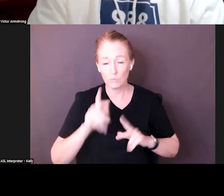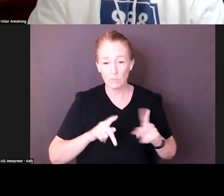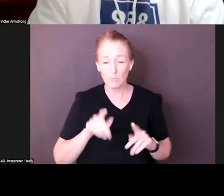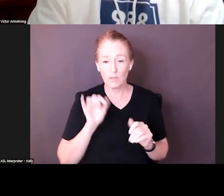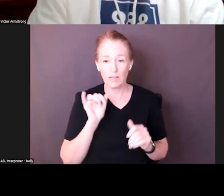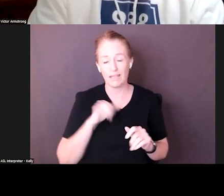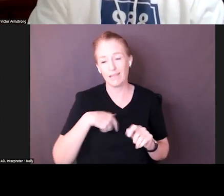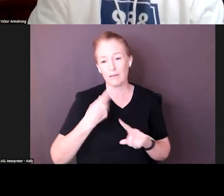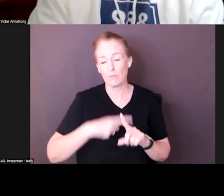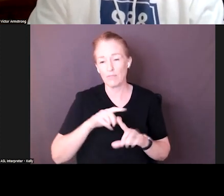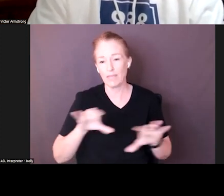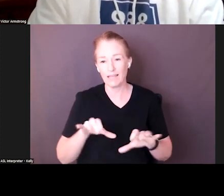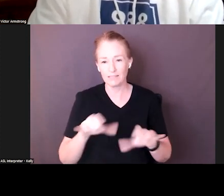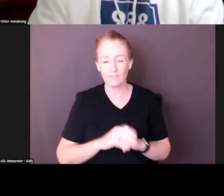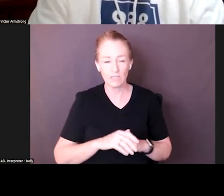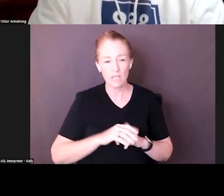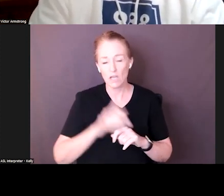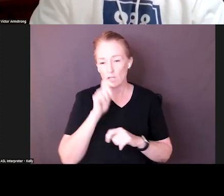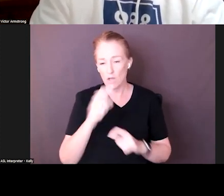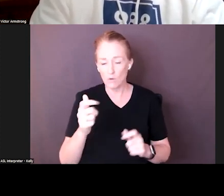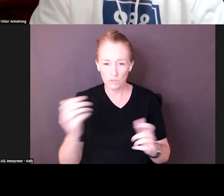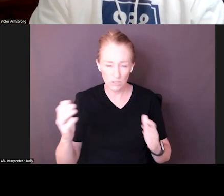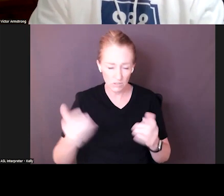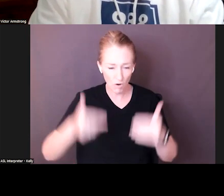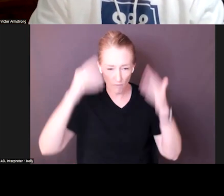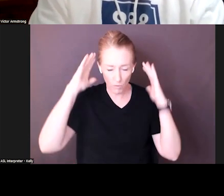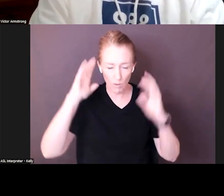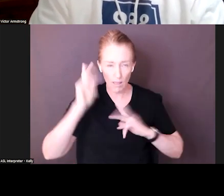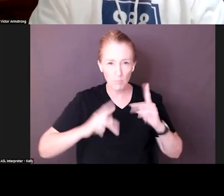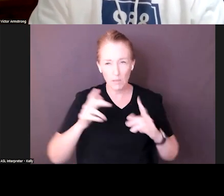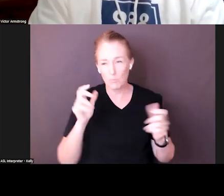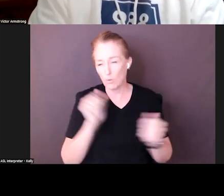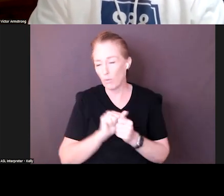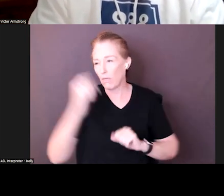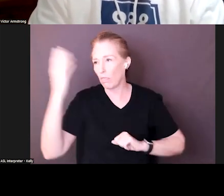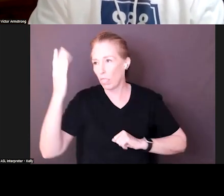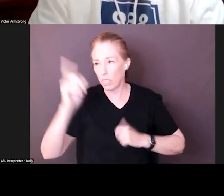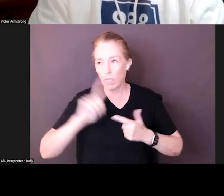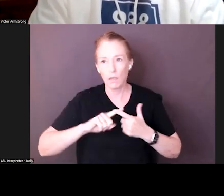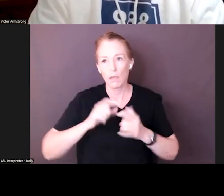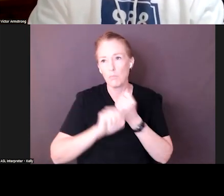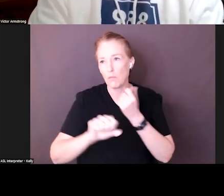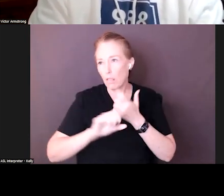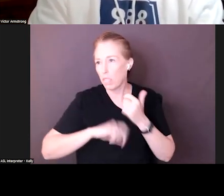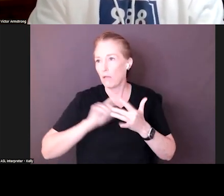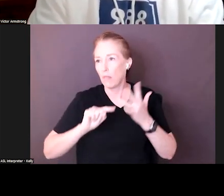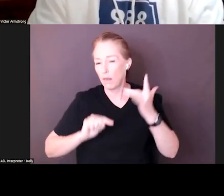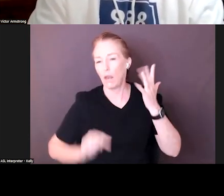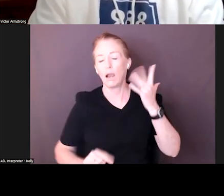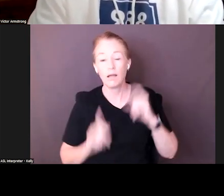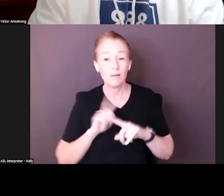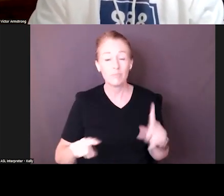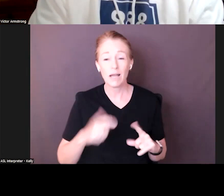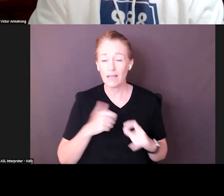flood communities with information on research findings or brochures or panels or lectures, but form partnerships with community-based organizations